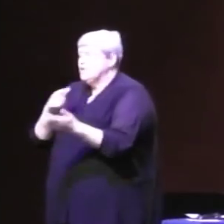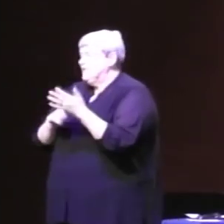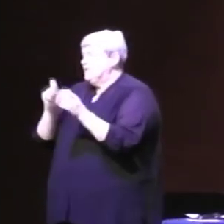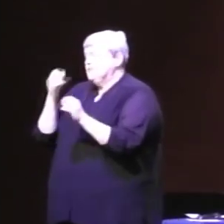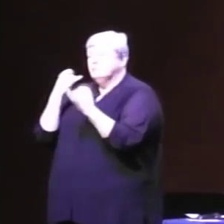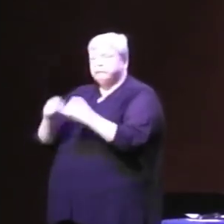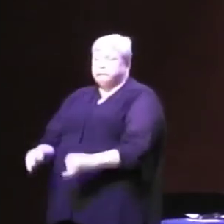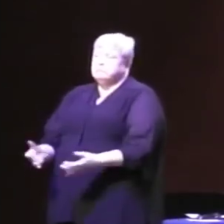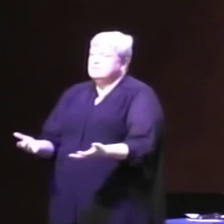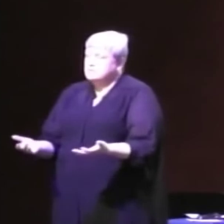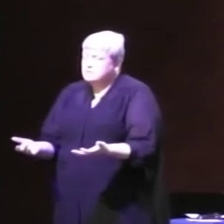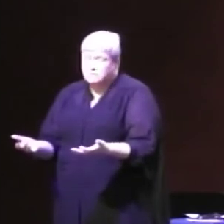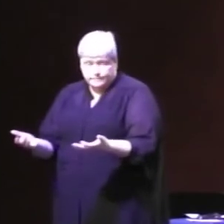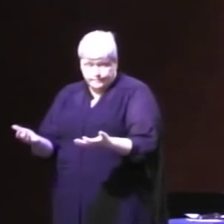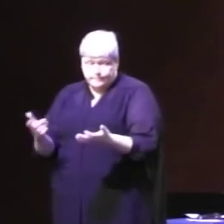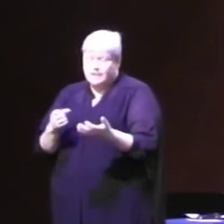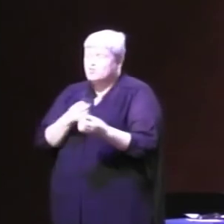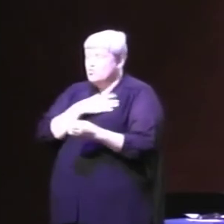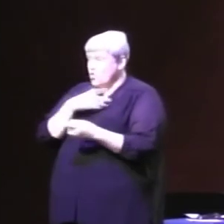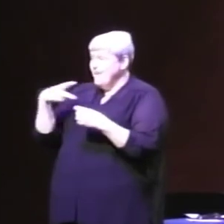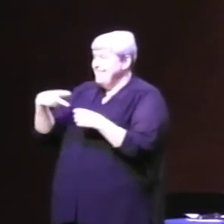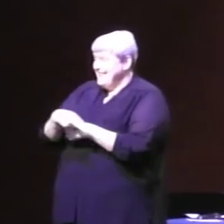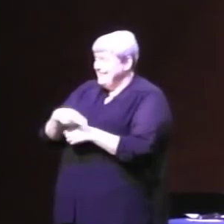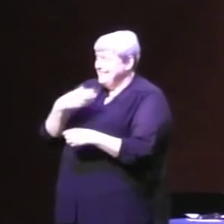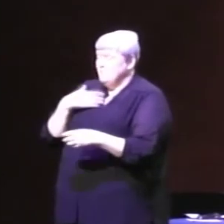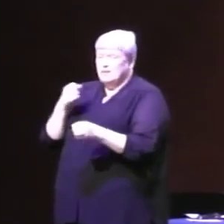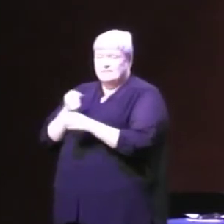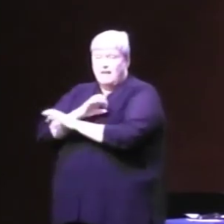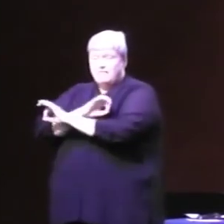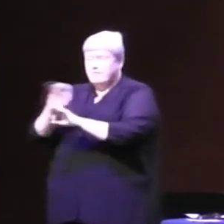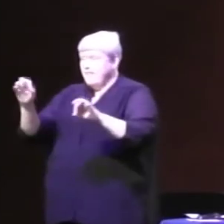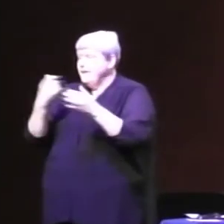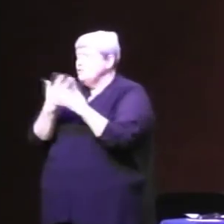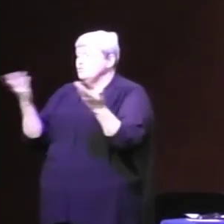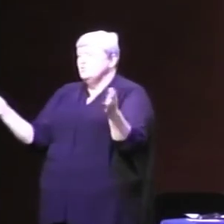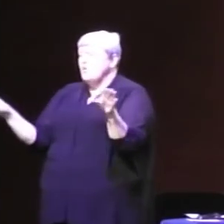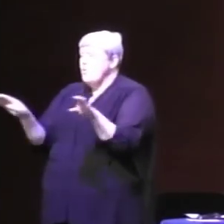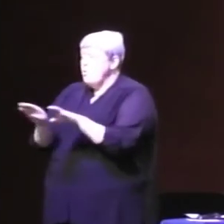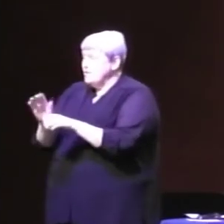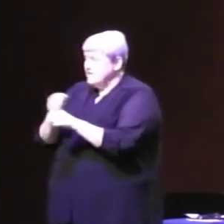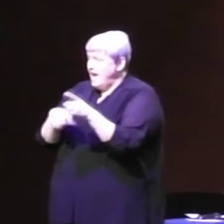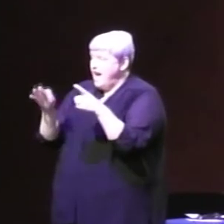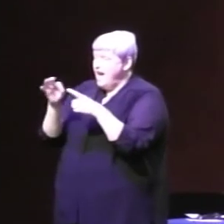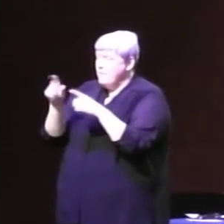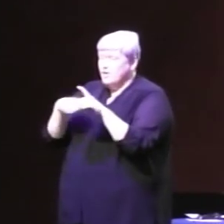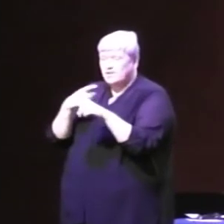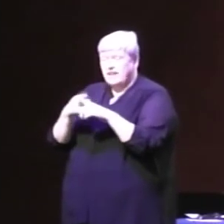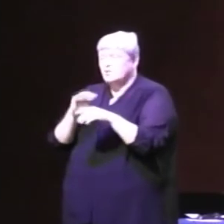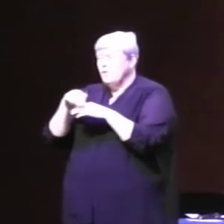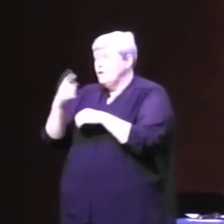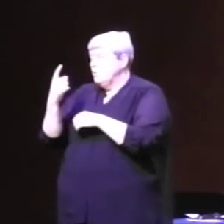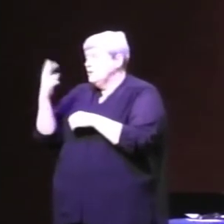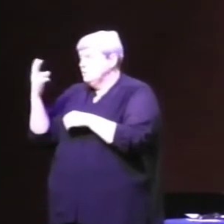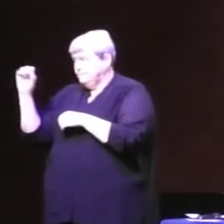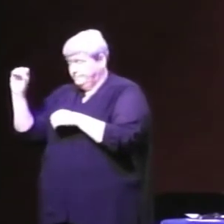conditions. Tory austerity measures have done nothing to close the tax gap, which continues to stand at over £120 billion